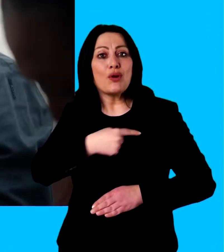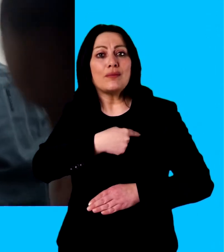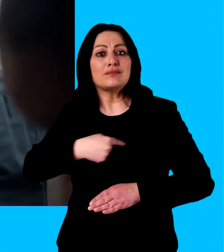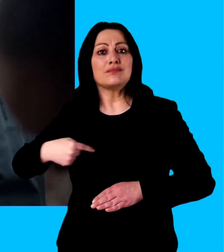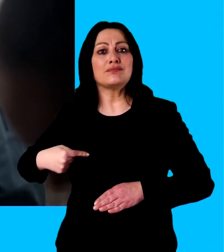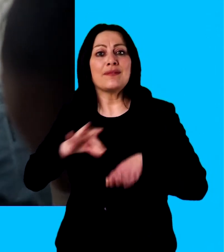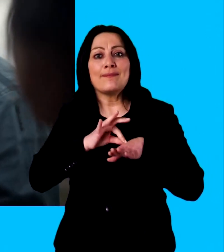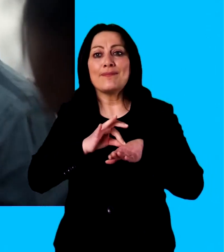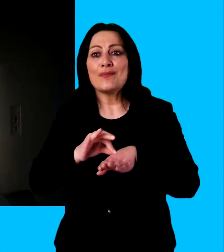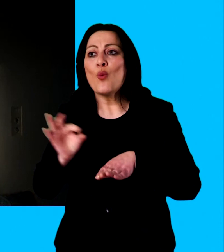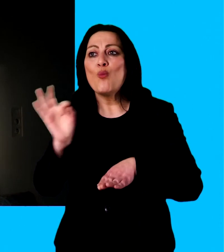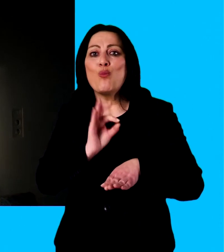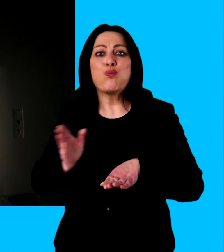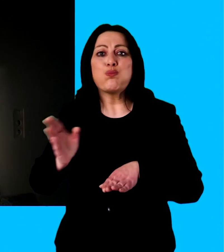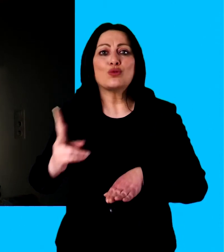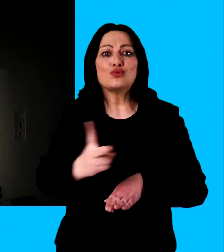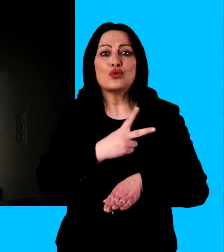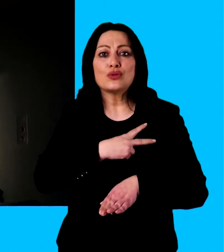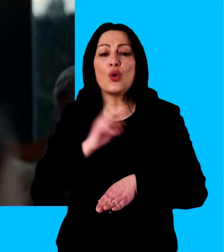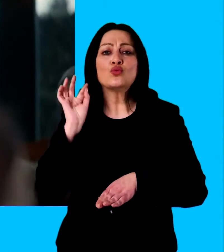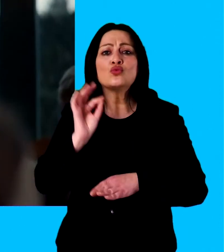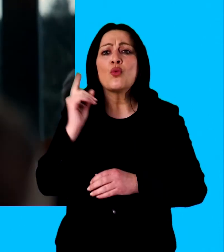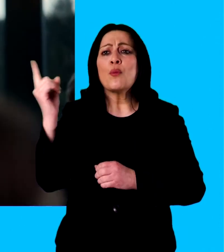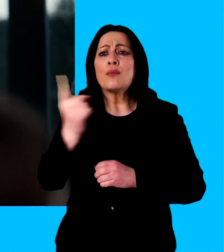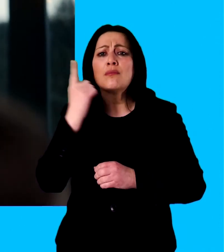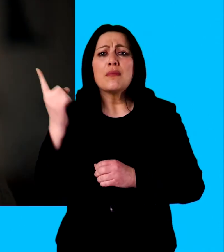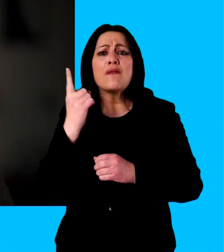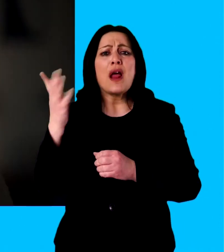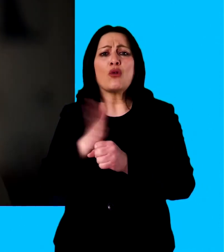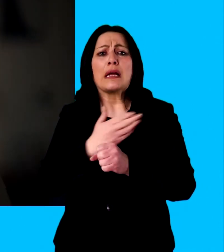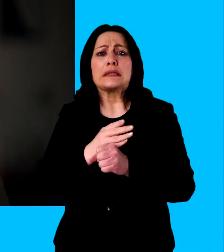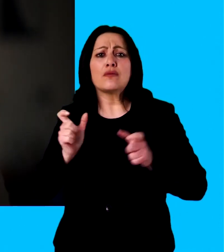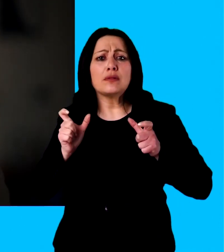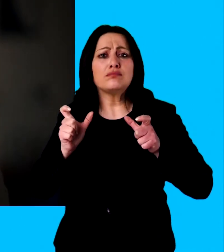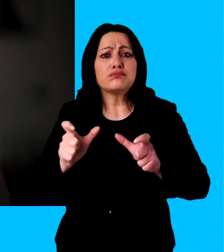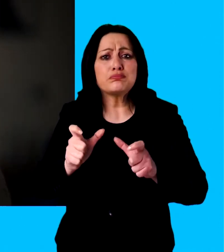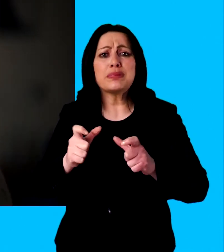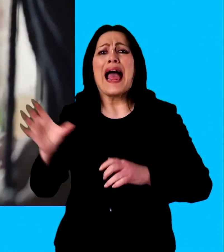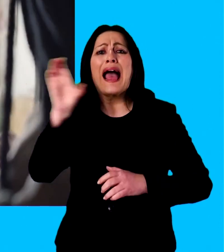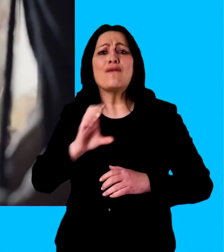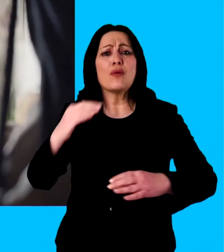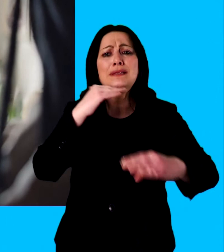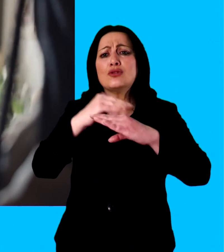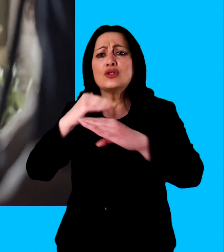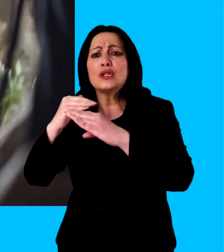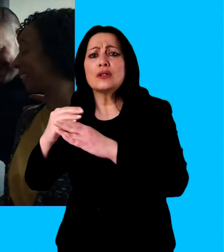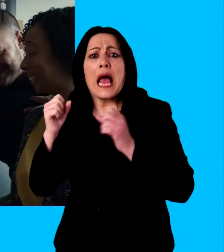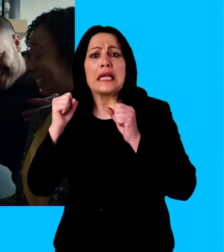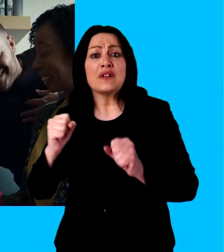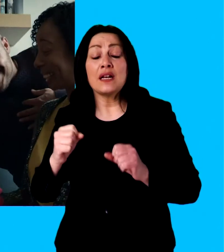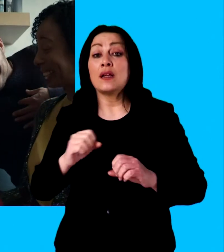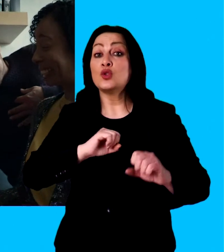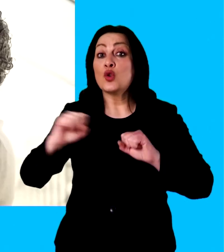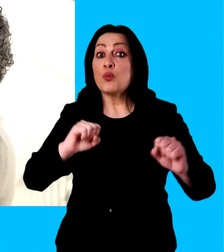and reduce climate change, make the borders safe, fight terrorism. Together, we